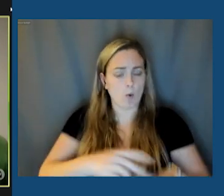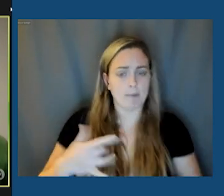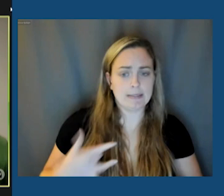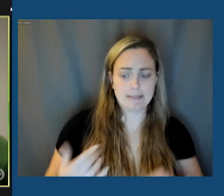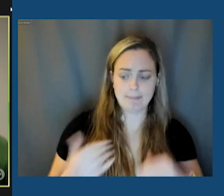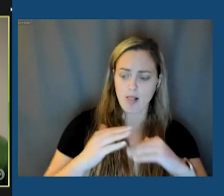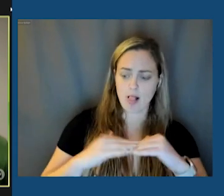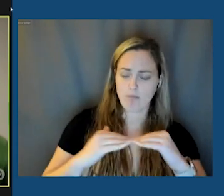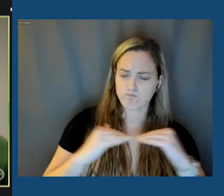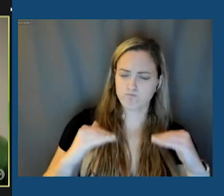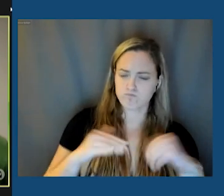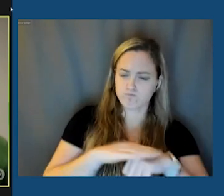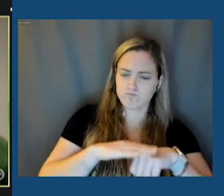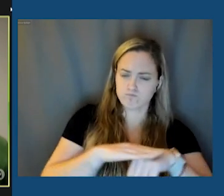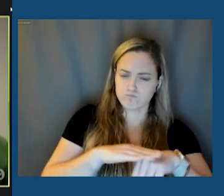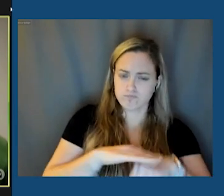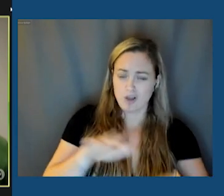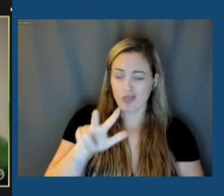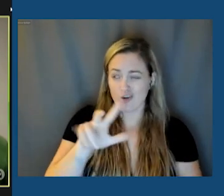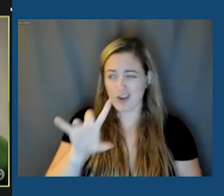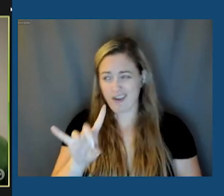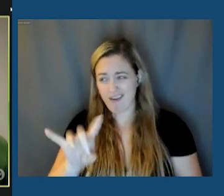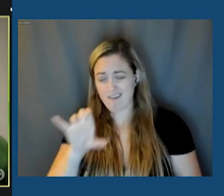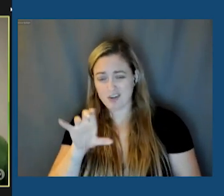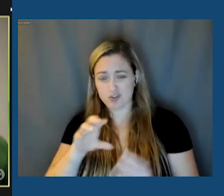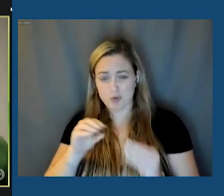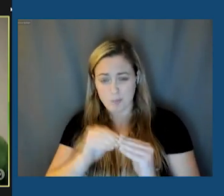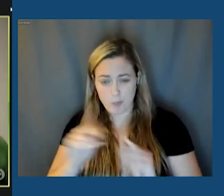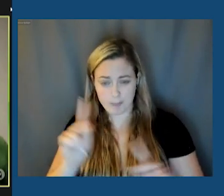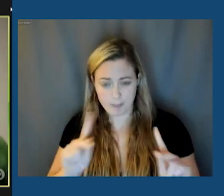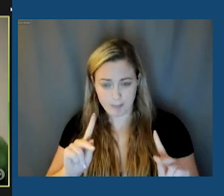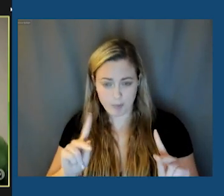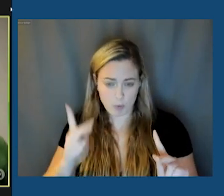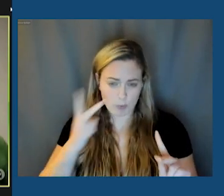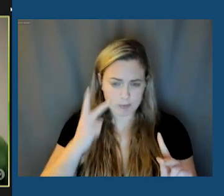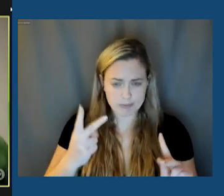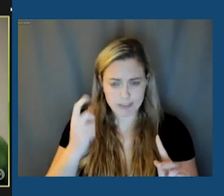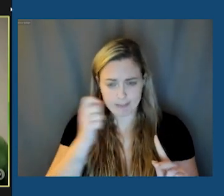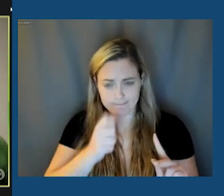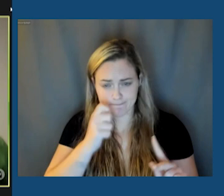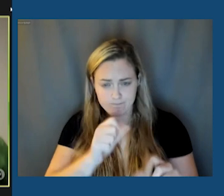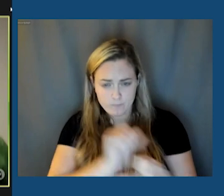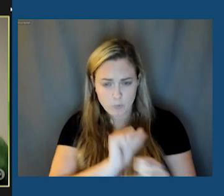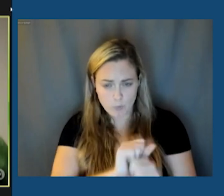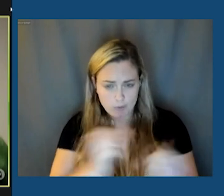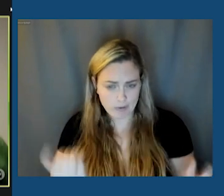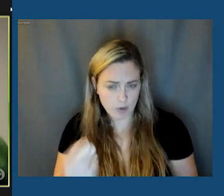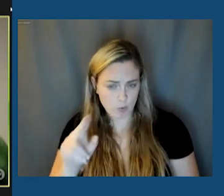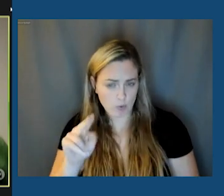about 3,800 people more than you would see on a day-to-day here in New York.